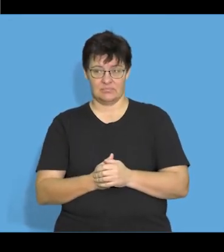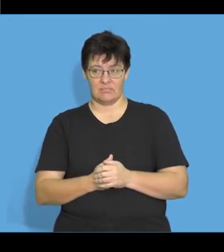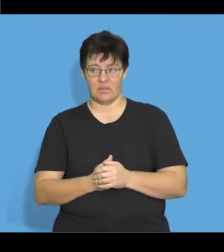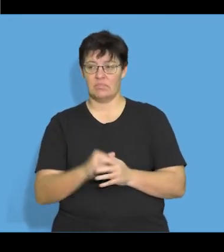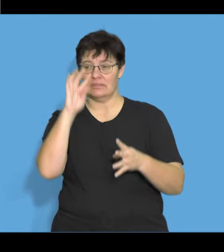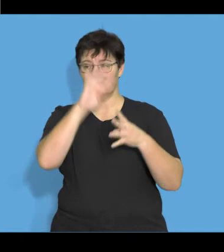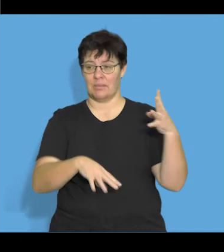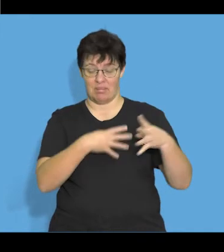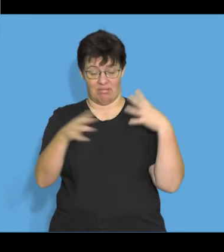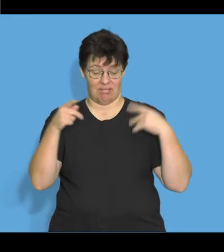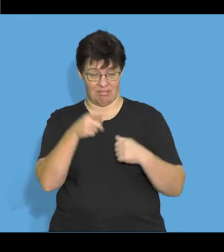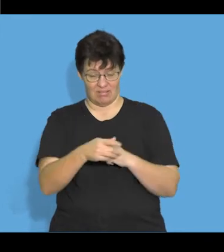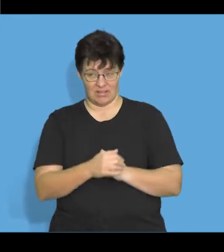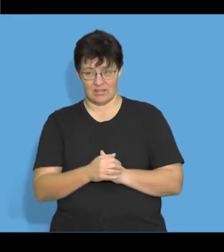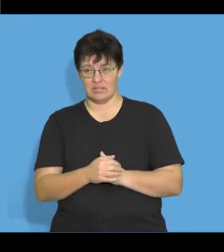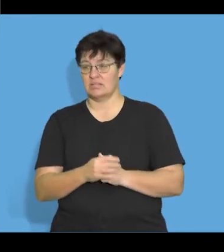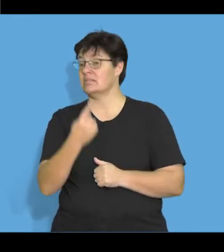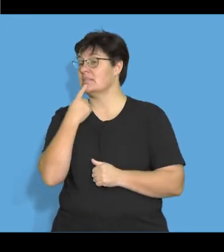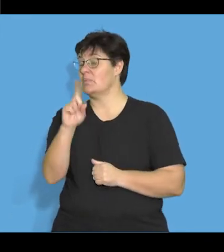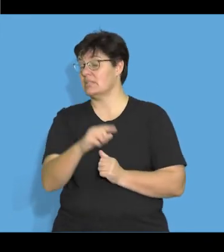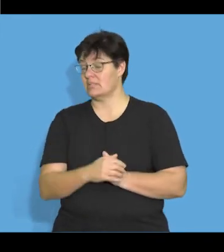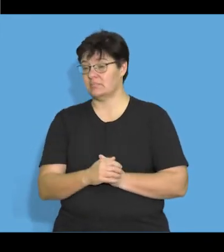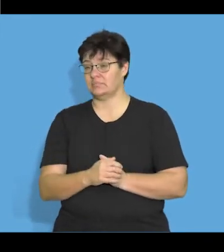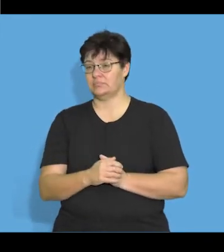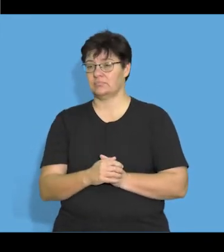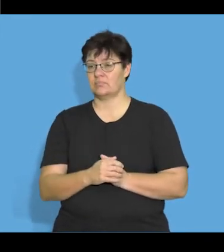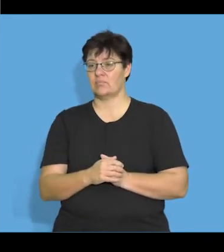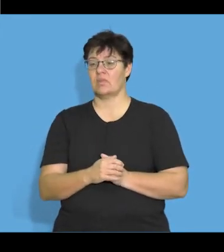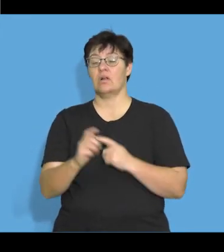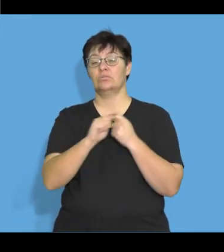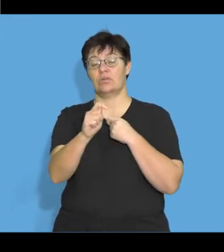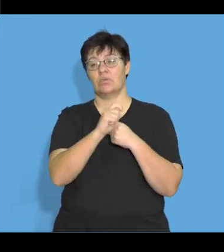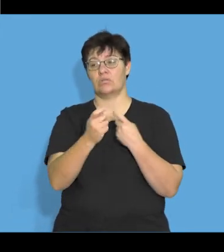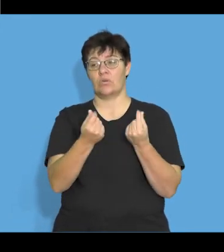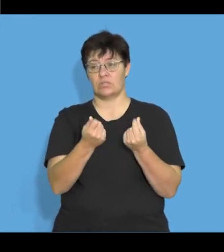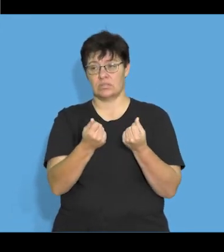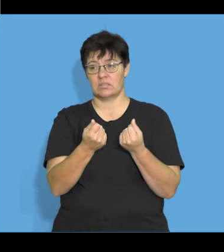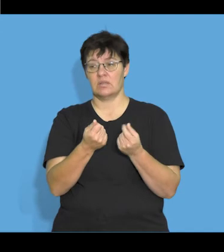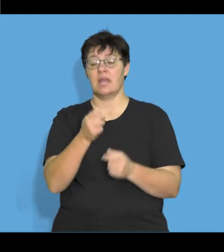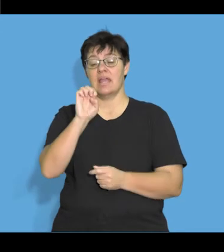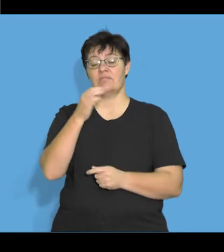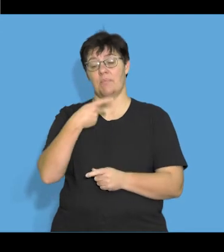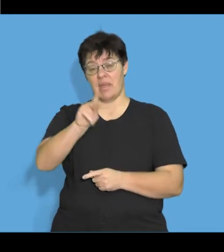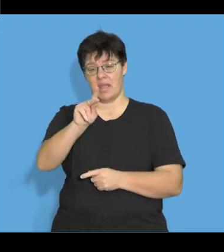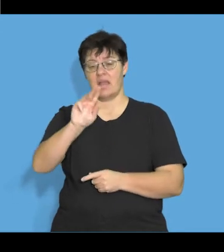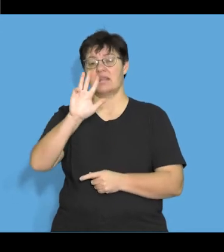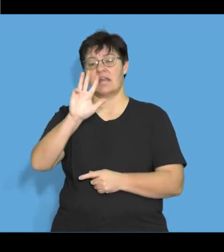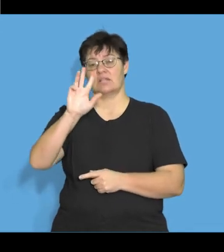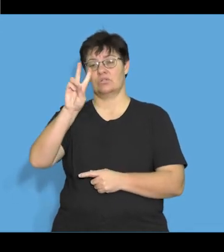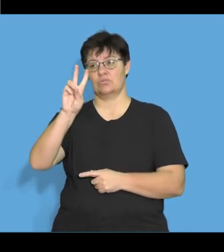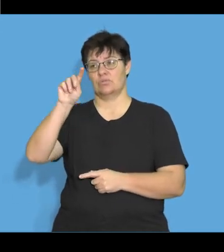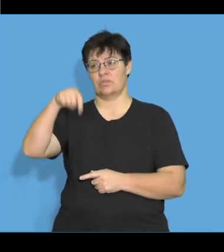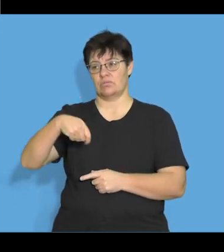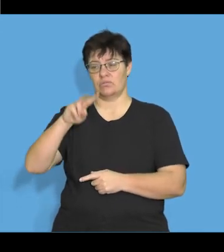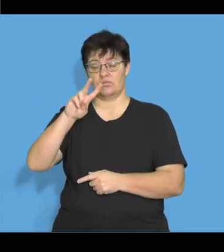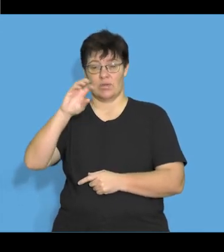we have to complete. The table says transport costs on trading goods paid by EFT 92,200, and